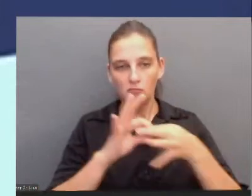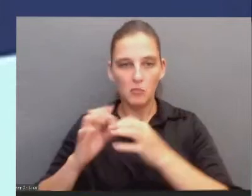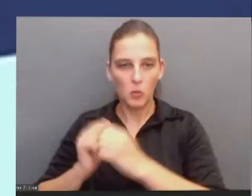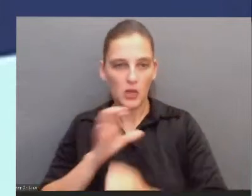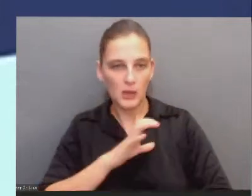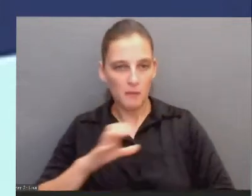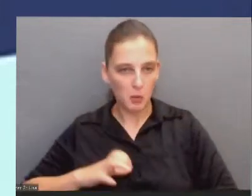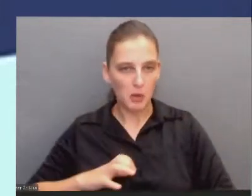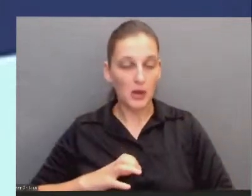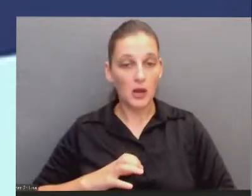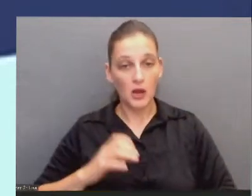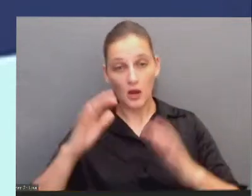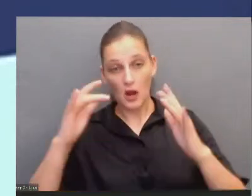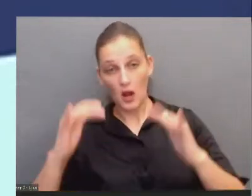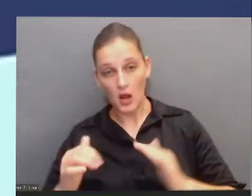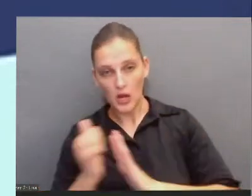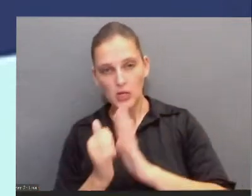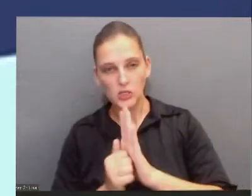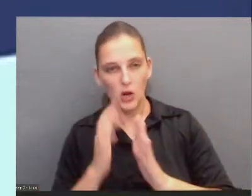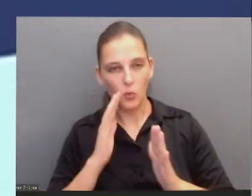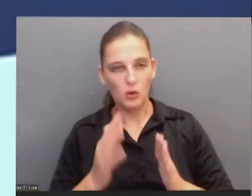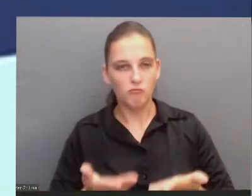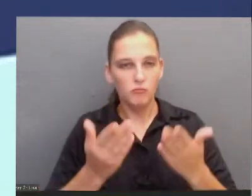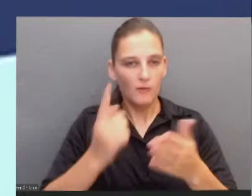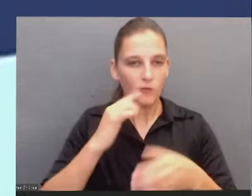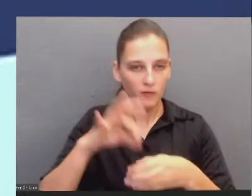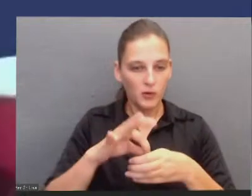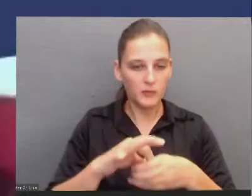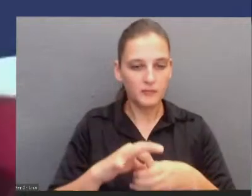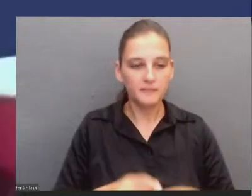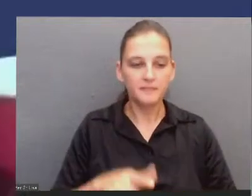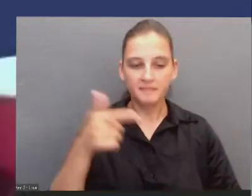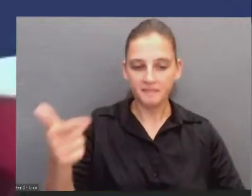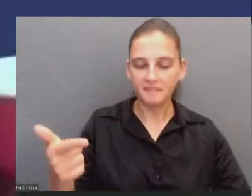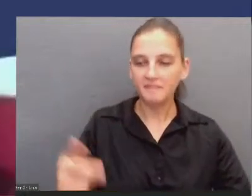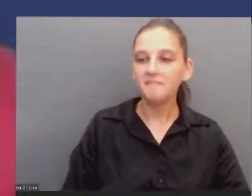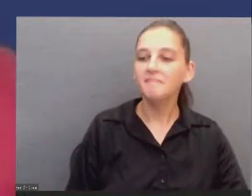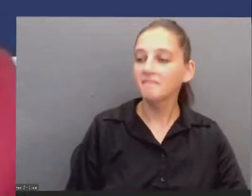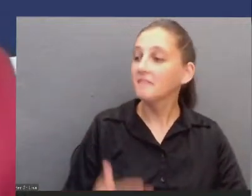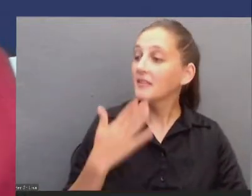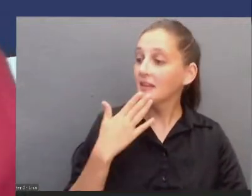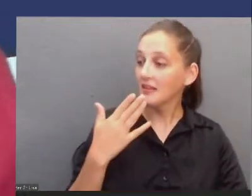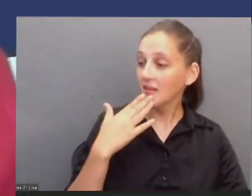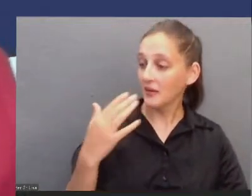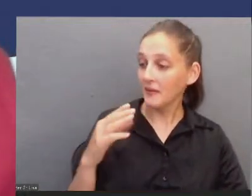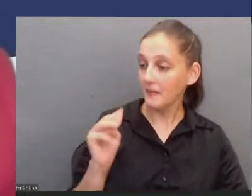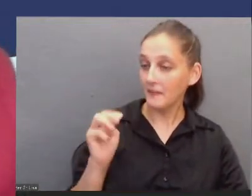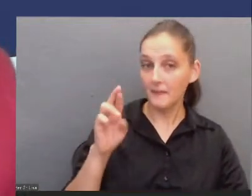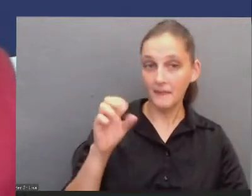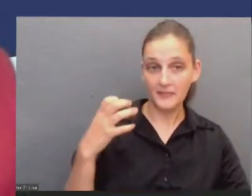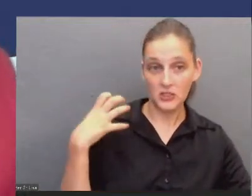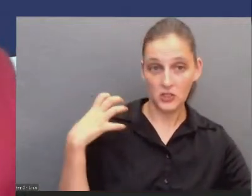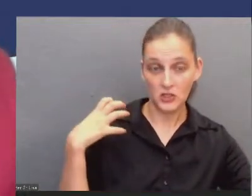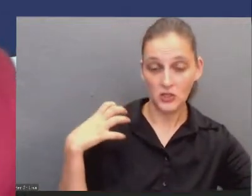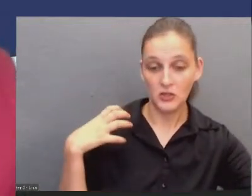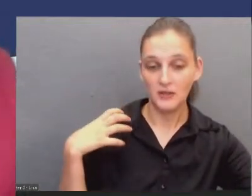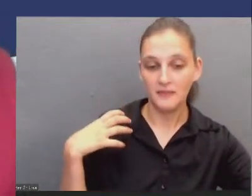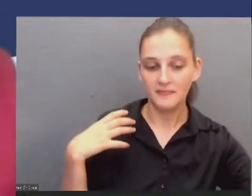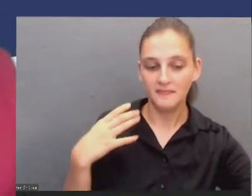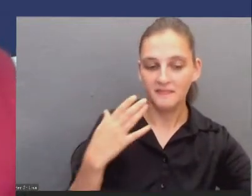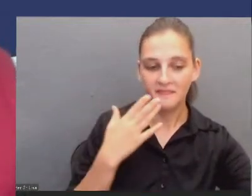Dr. Okafor, back to you. Thank you. Thank you, Madam Chair, and thank you,